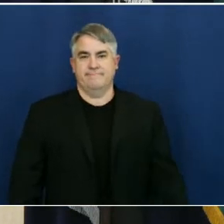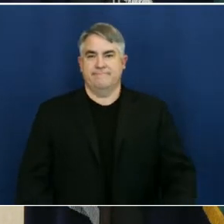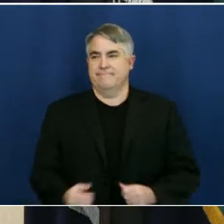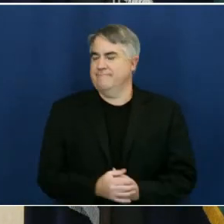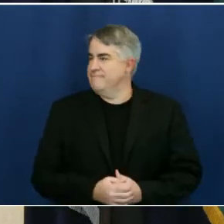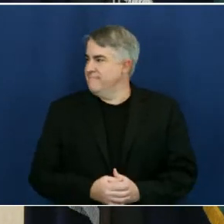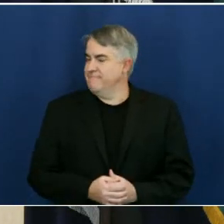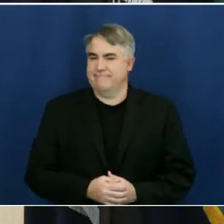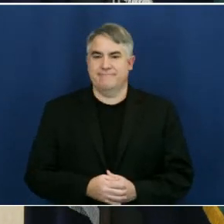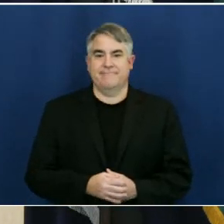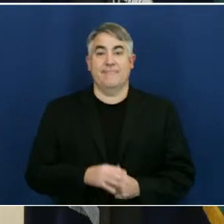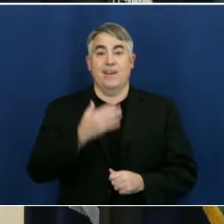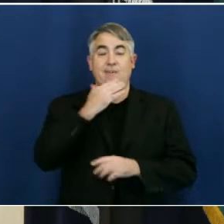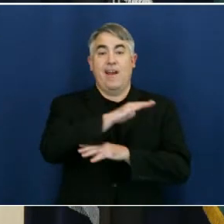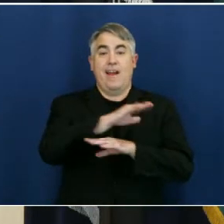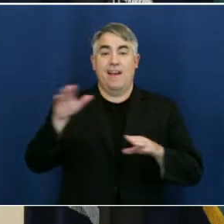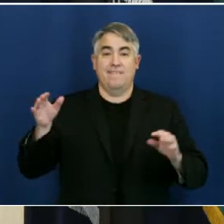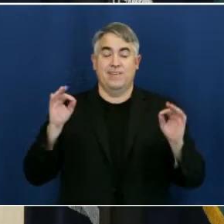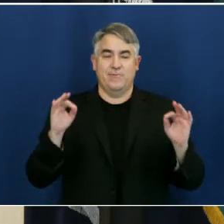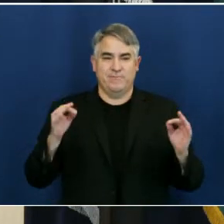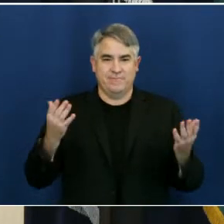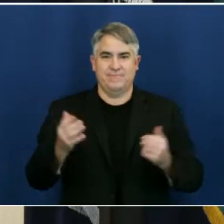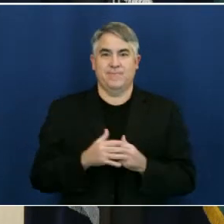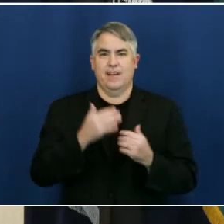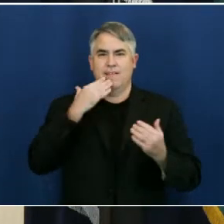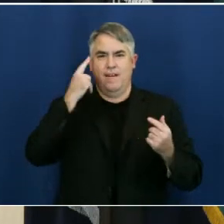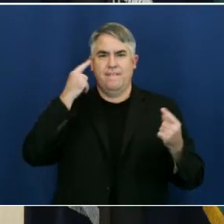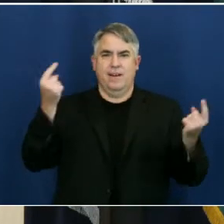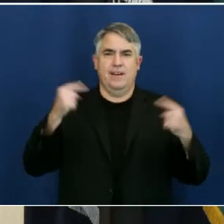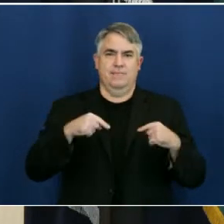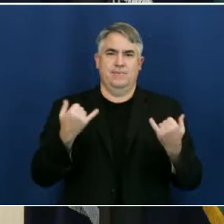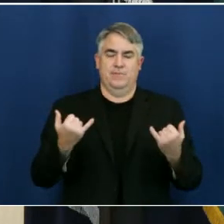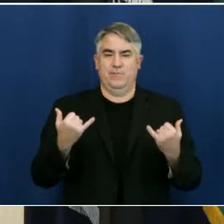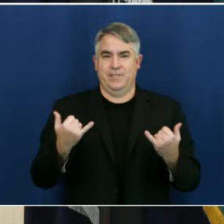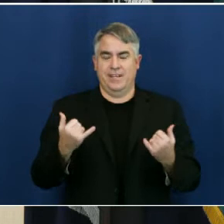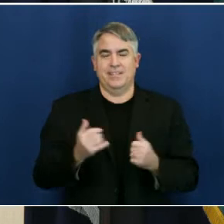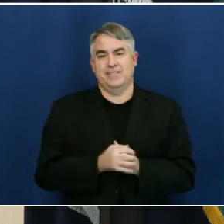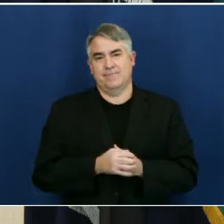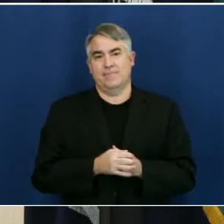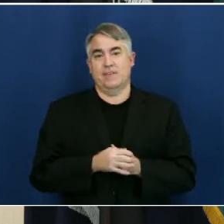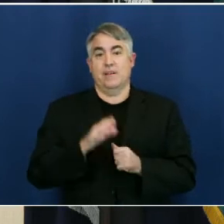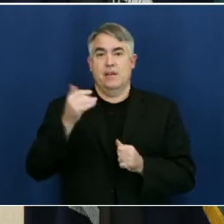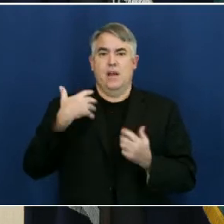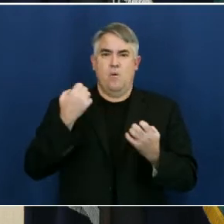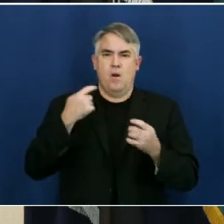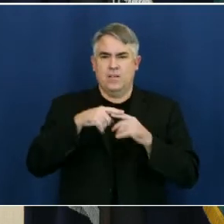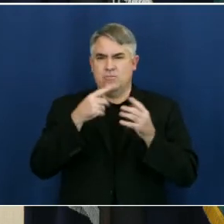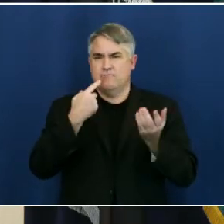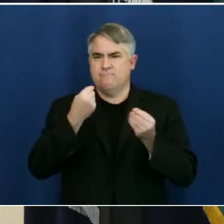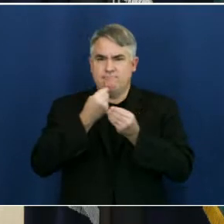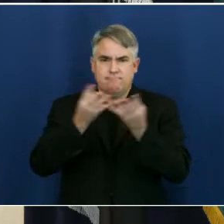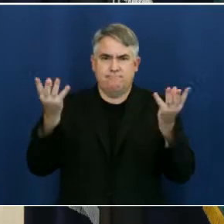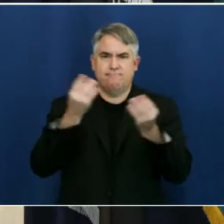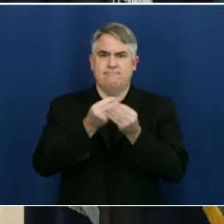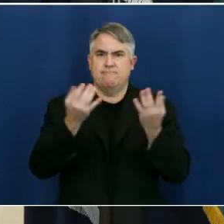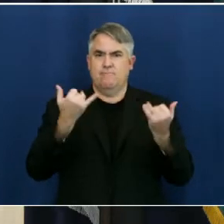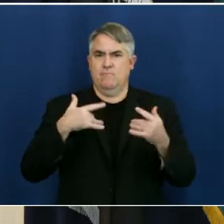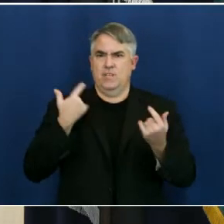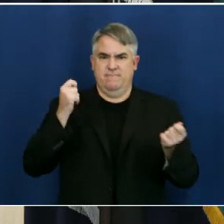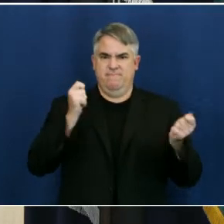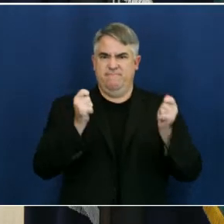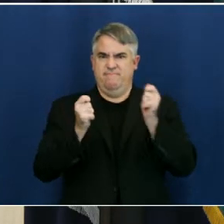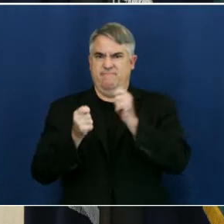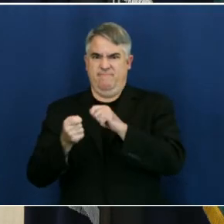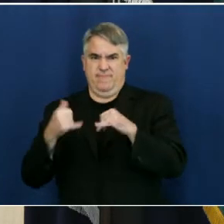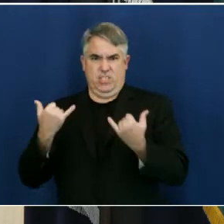Good afternoon. Thank you for joining us today. We wanted to share with you the impact and change in the situation in San Diego as it